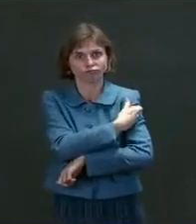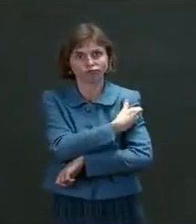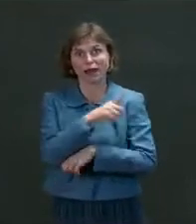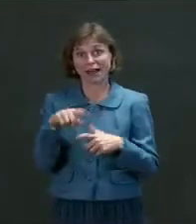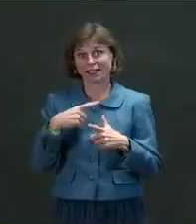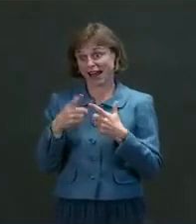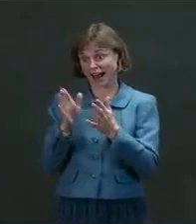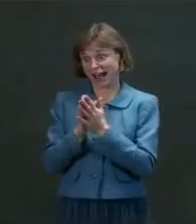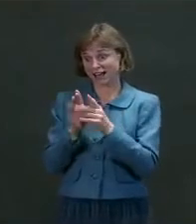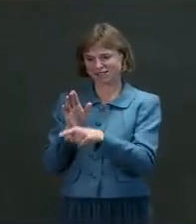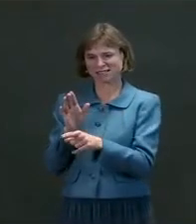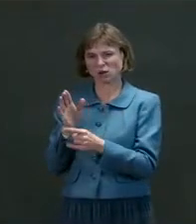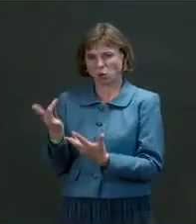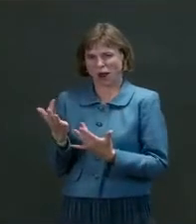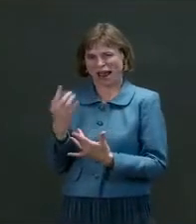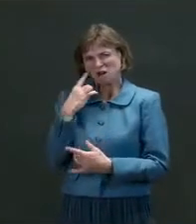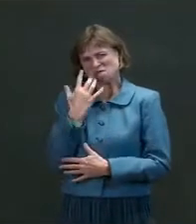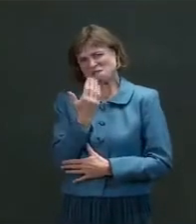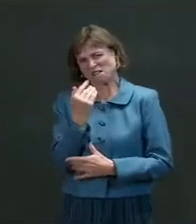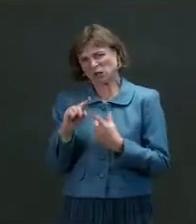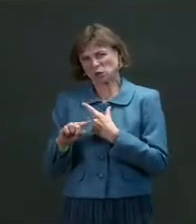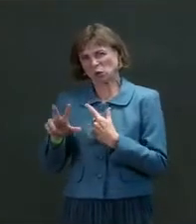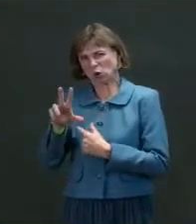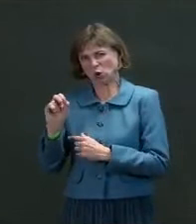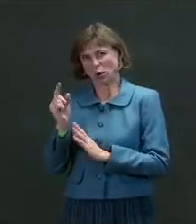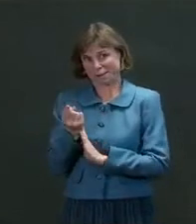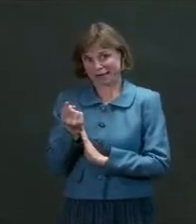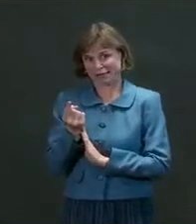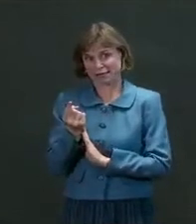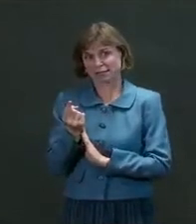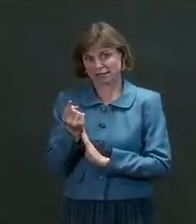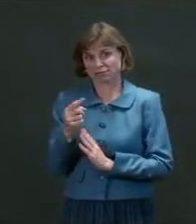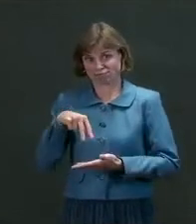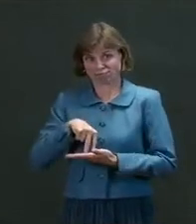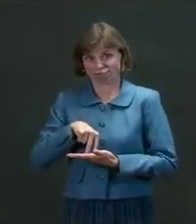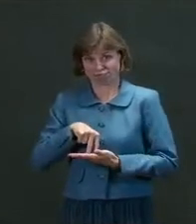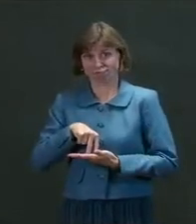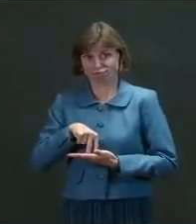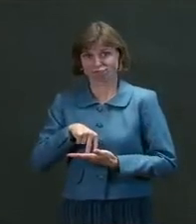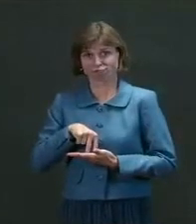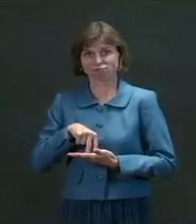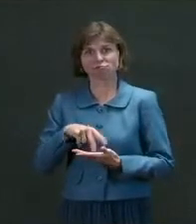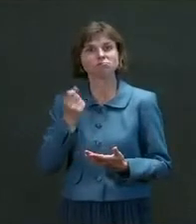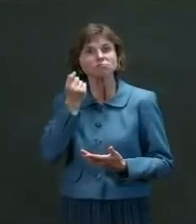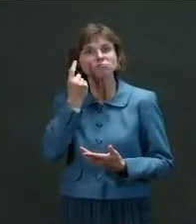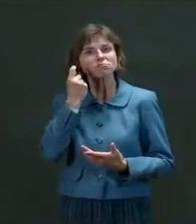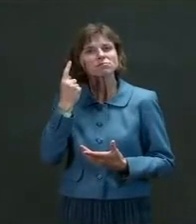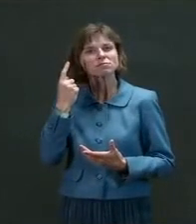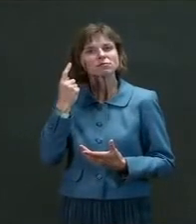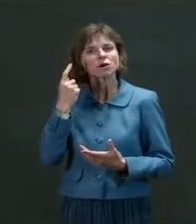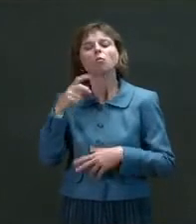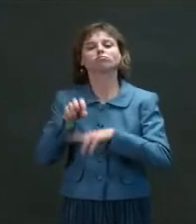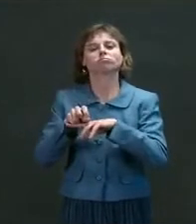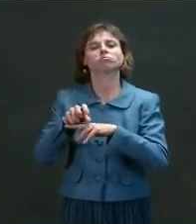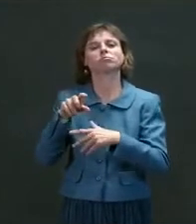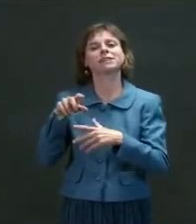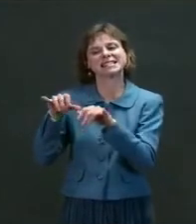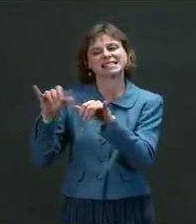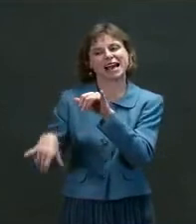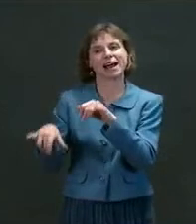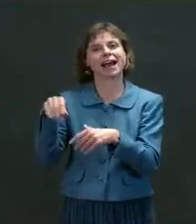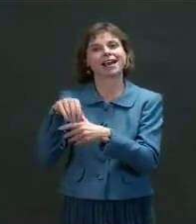to stand for about 15 to 30 minutes. This is all done in the comfort of their own car, which is really important potentially